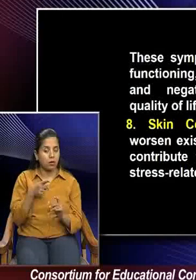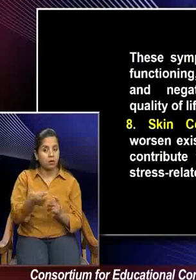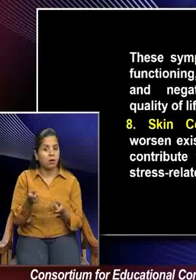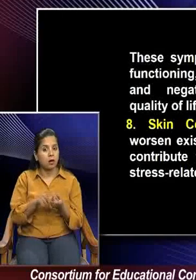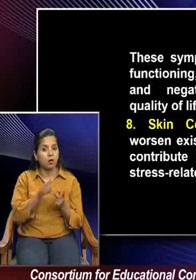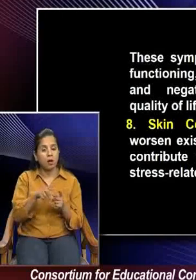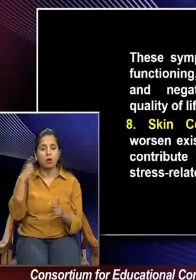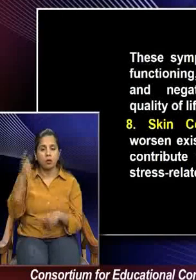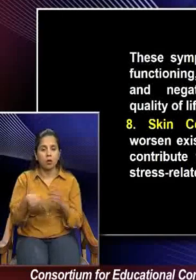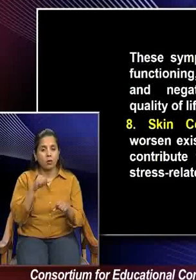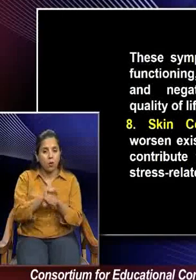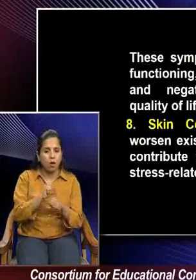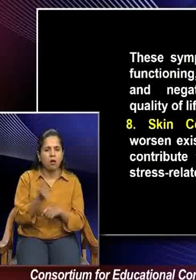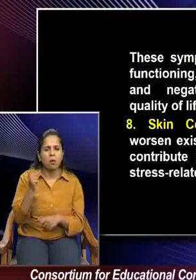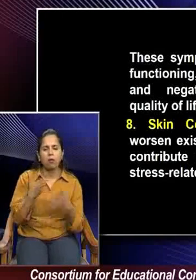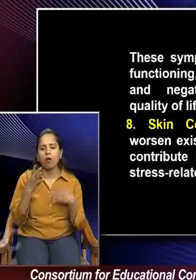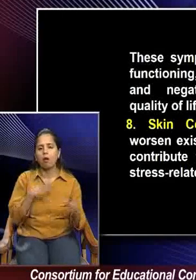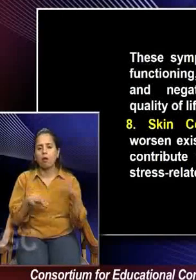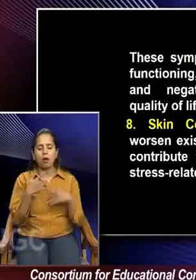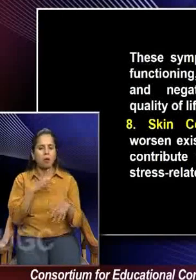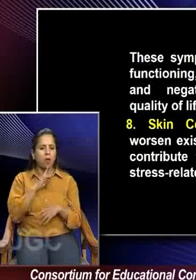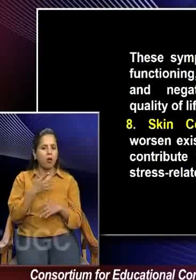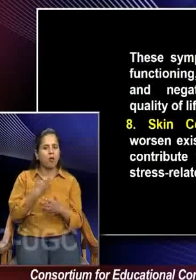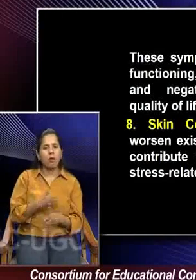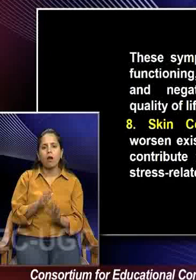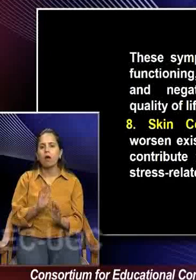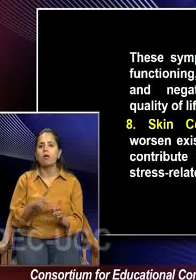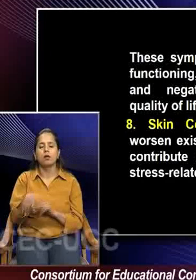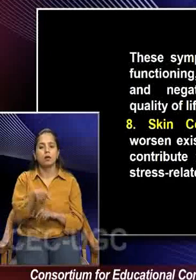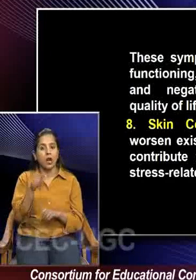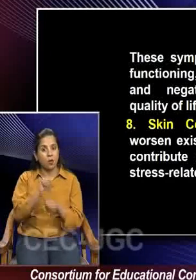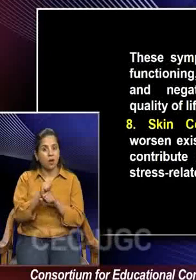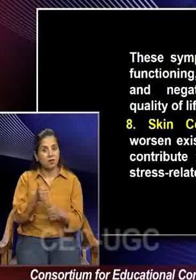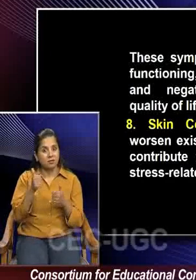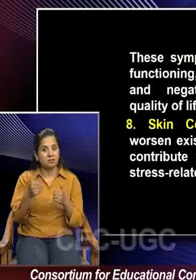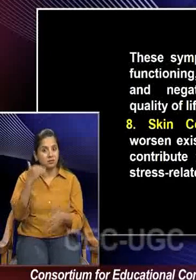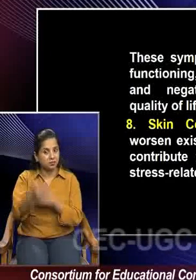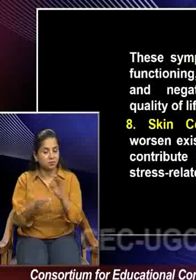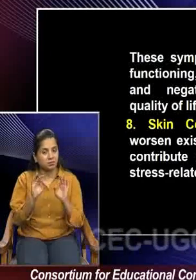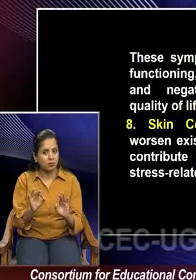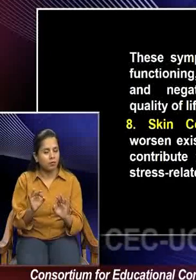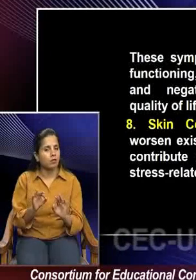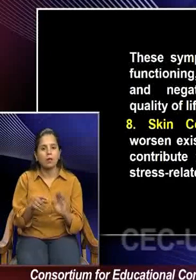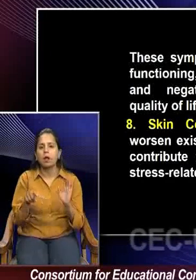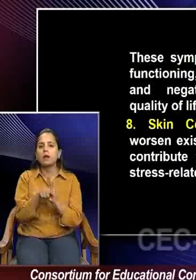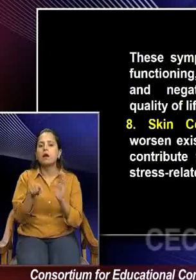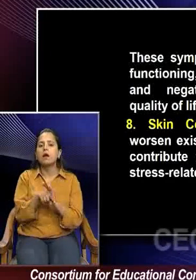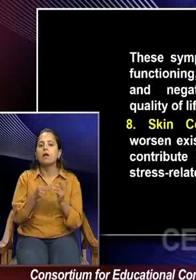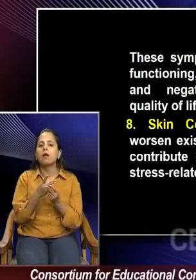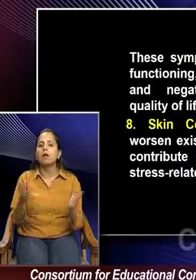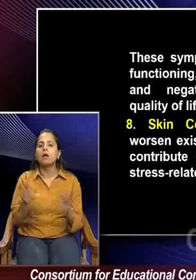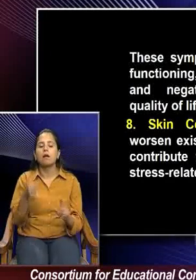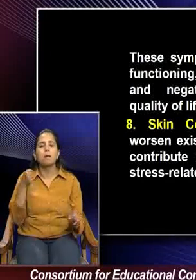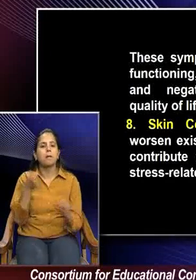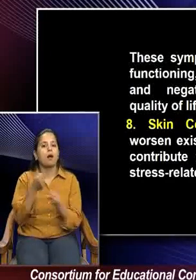a daily functioning, decrease the productivity and negativity